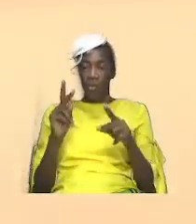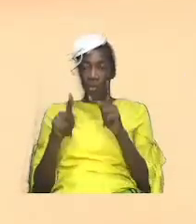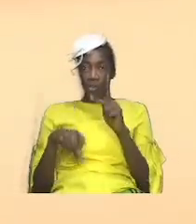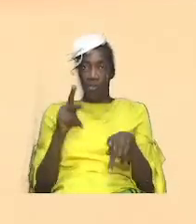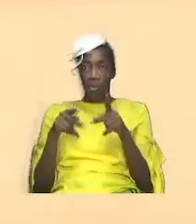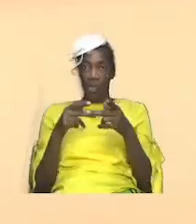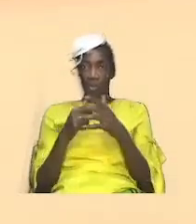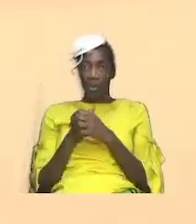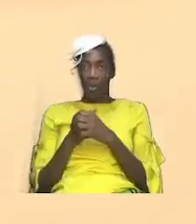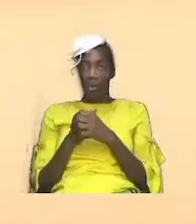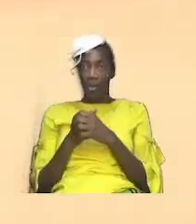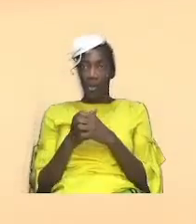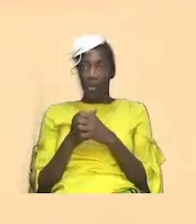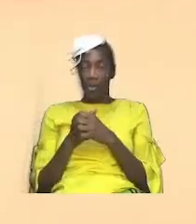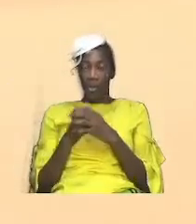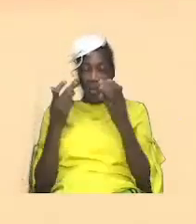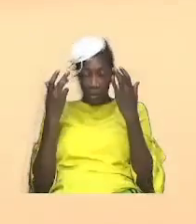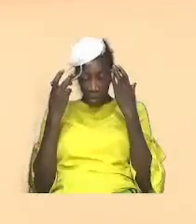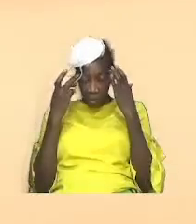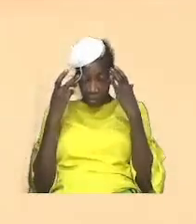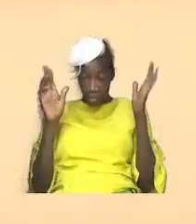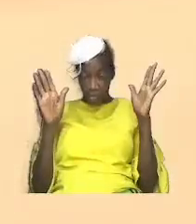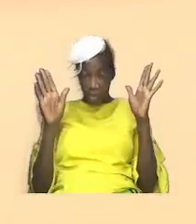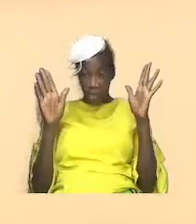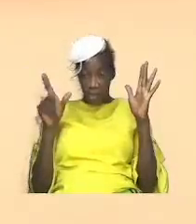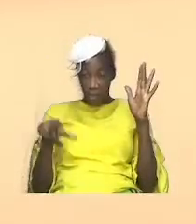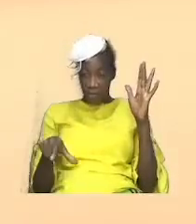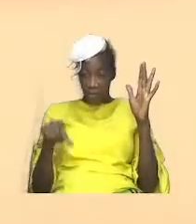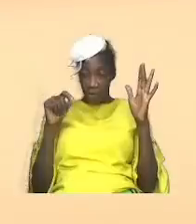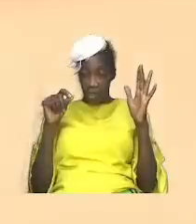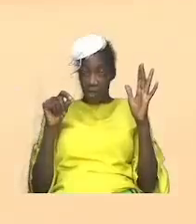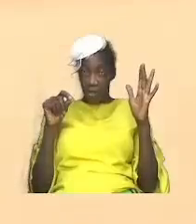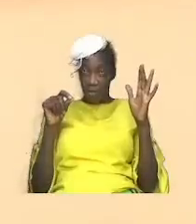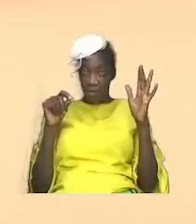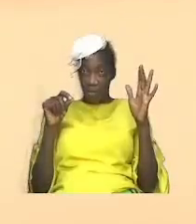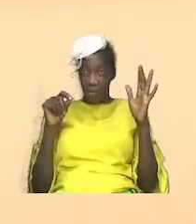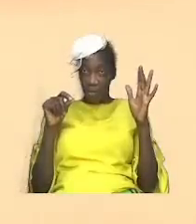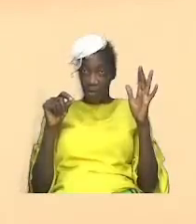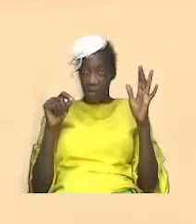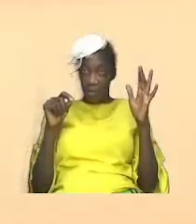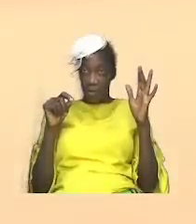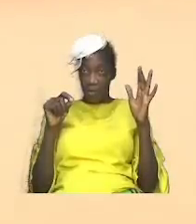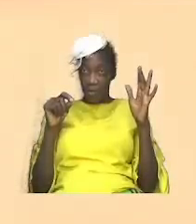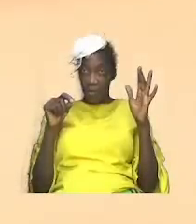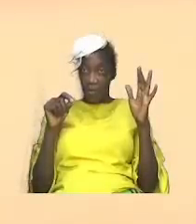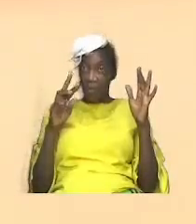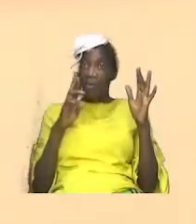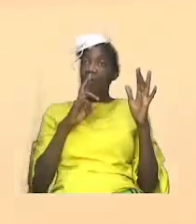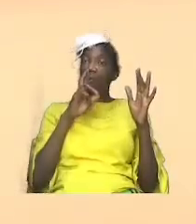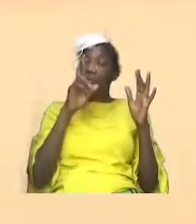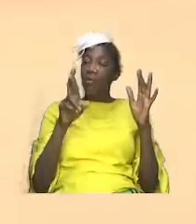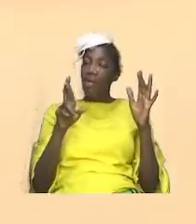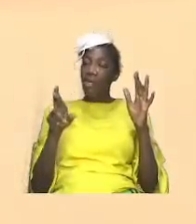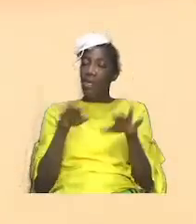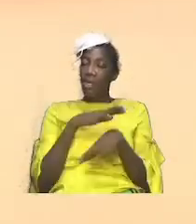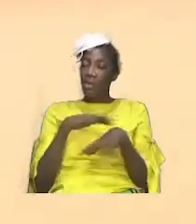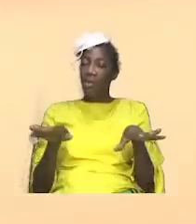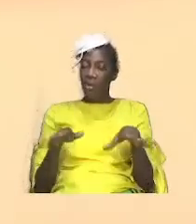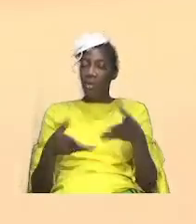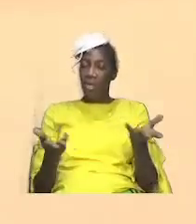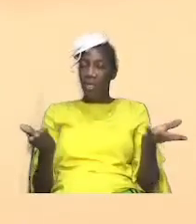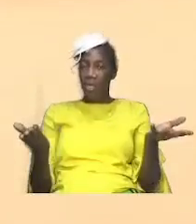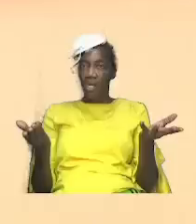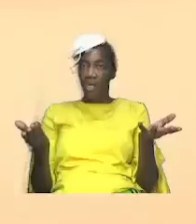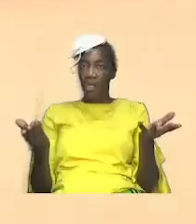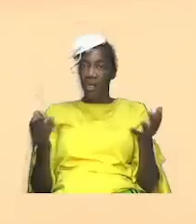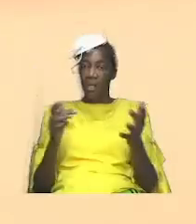folks will be surprised to find out that there really is nothing there. The Bible says,